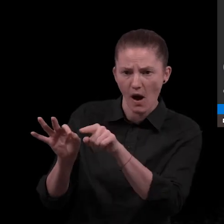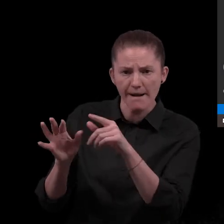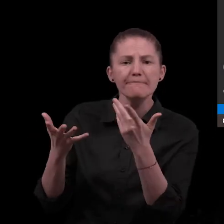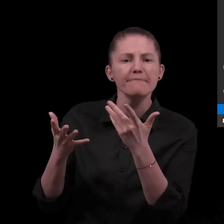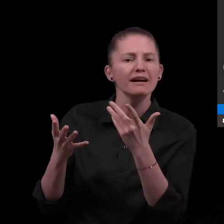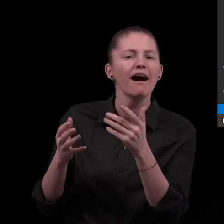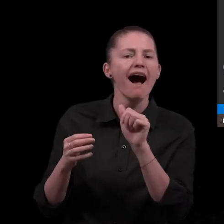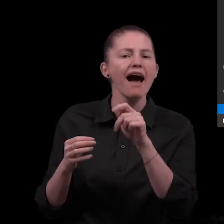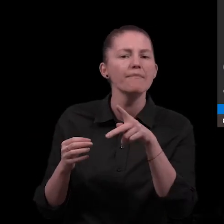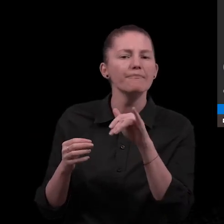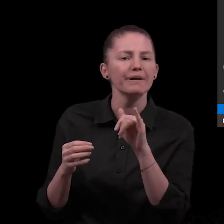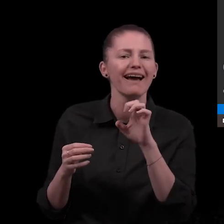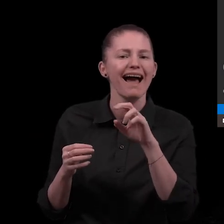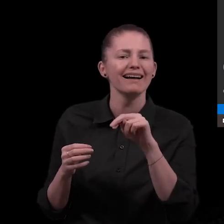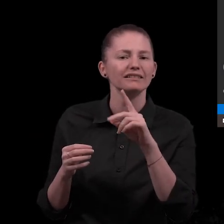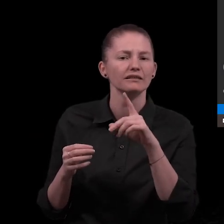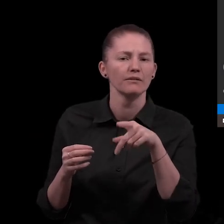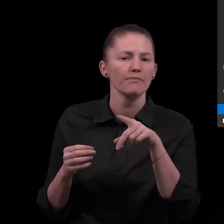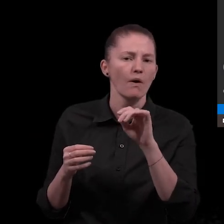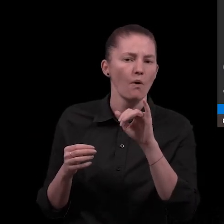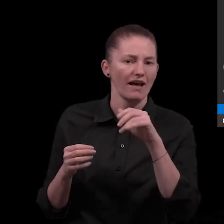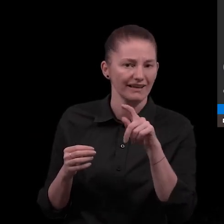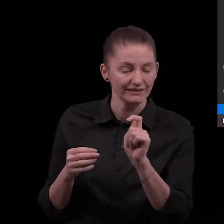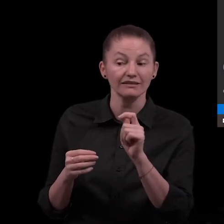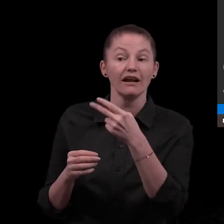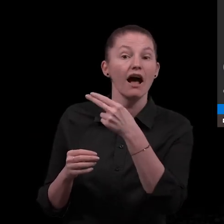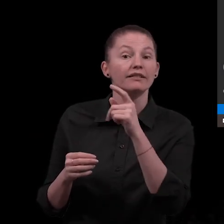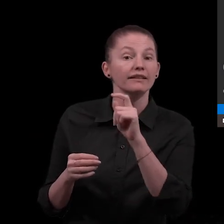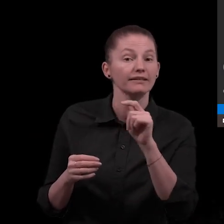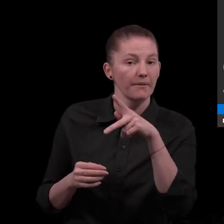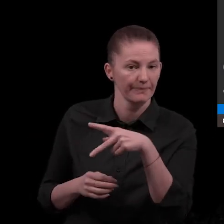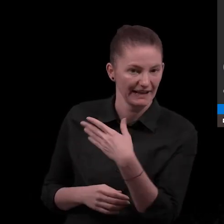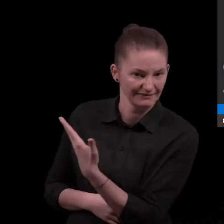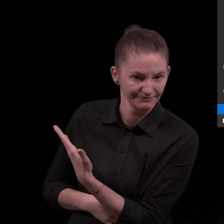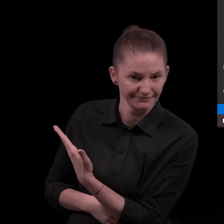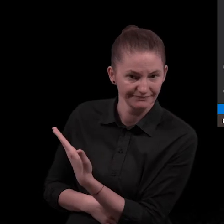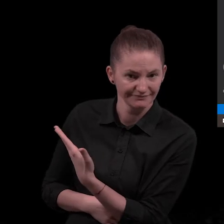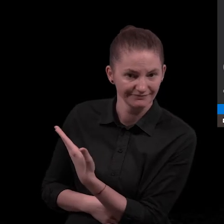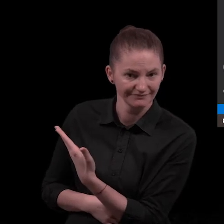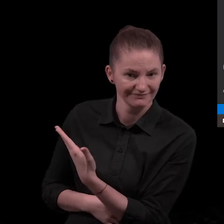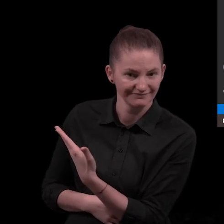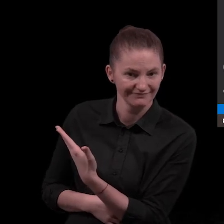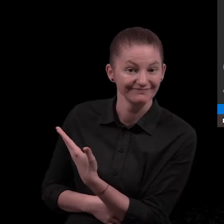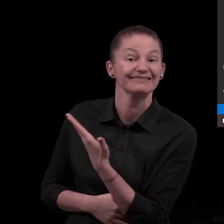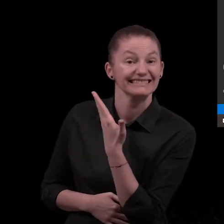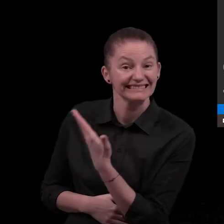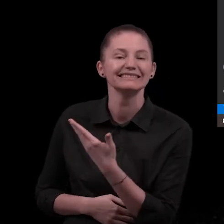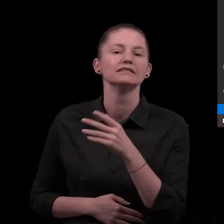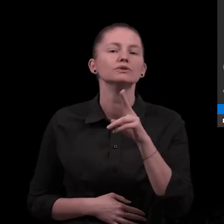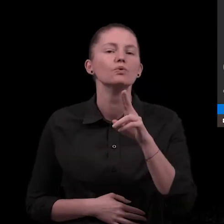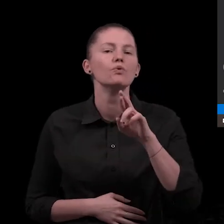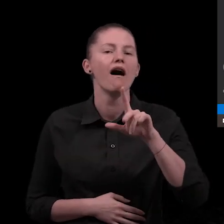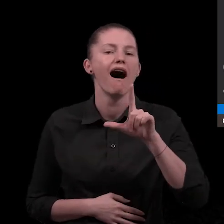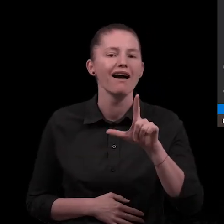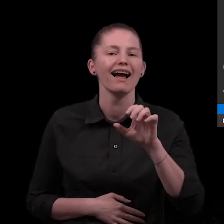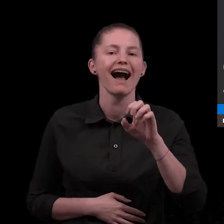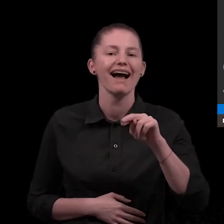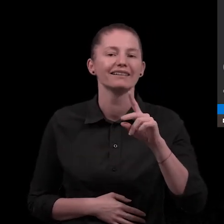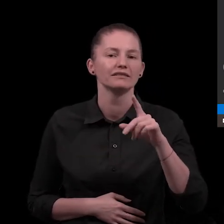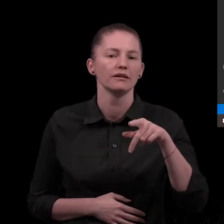those fields that we recognize from our form, and I've also added in some of the details such as URL